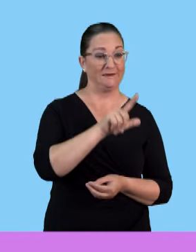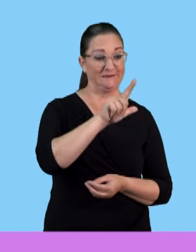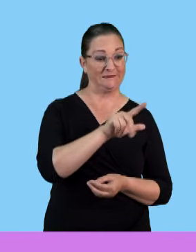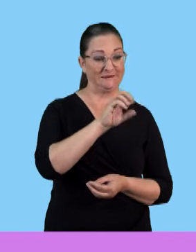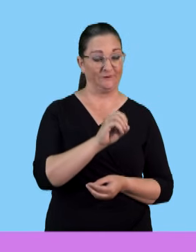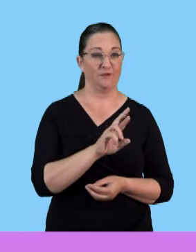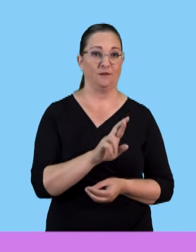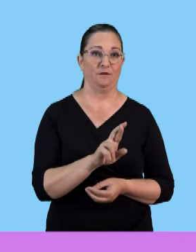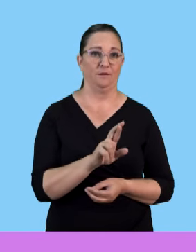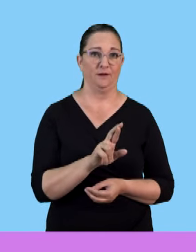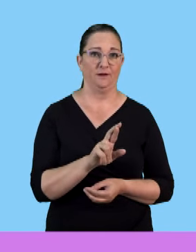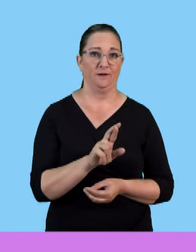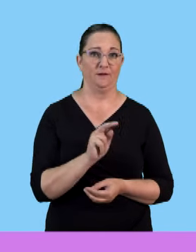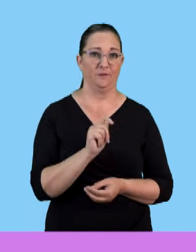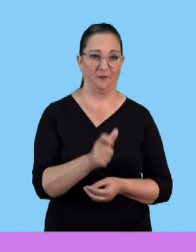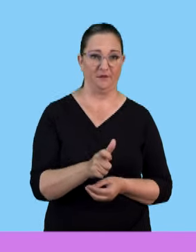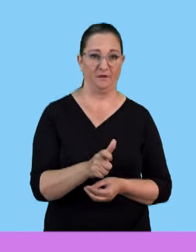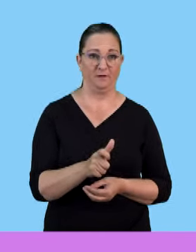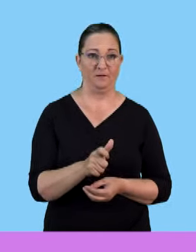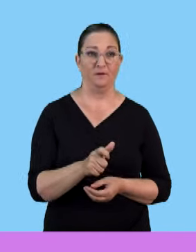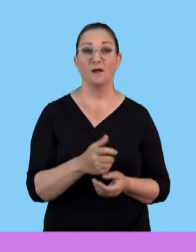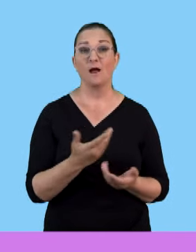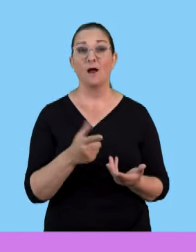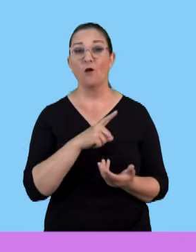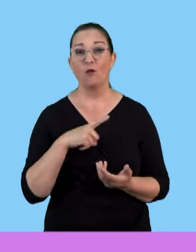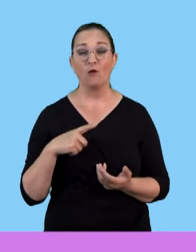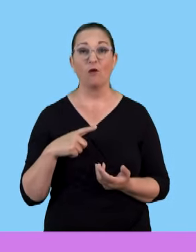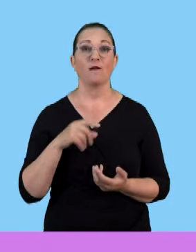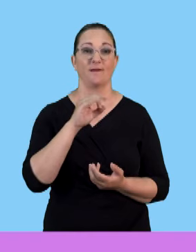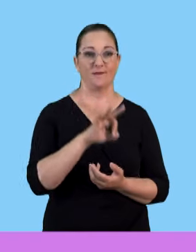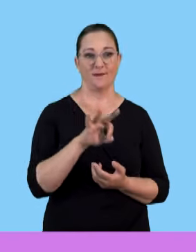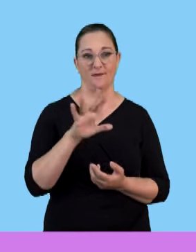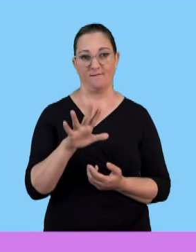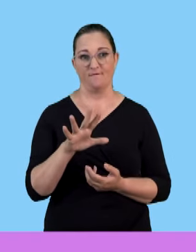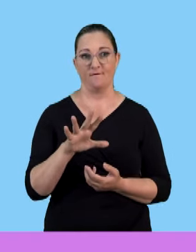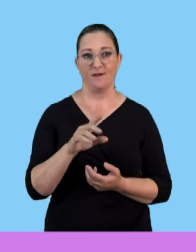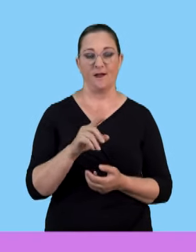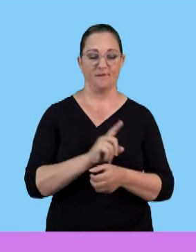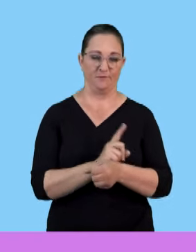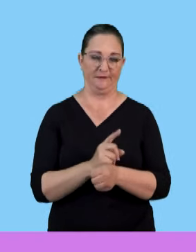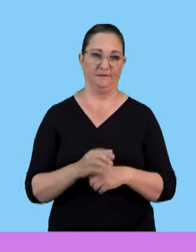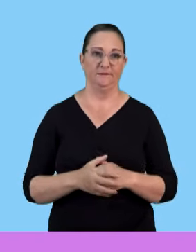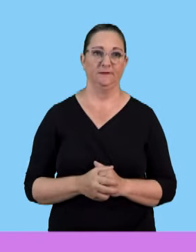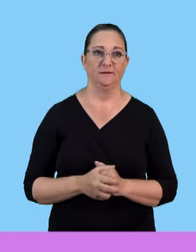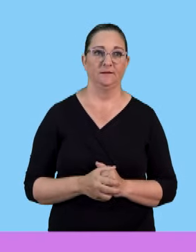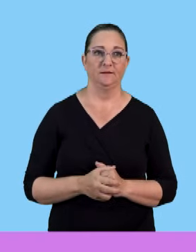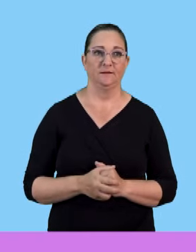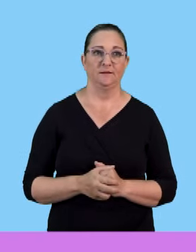you'll be paying 70 rand for using how many minutes?